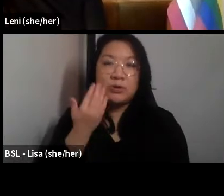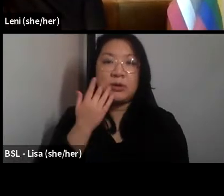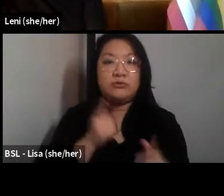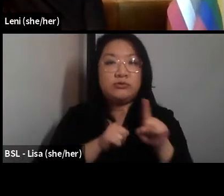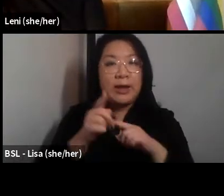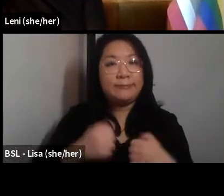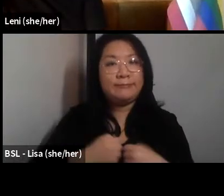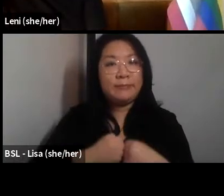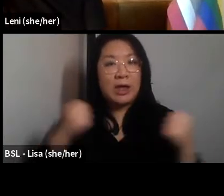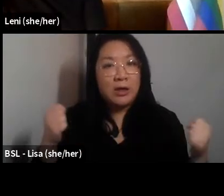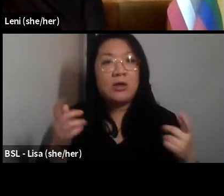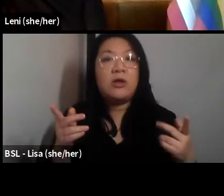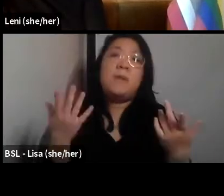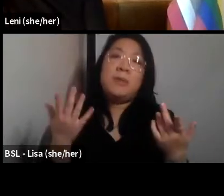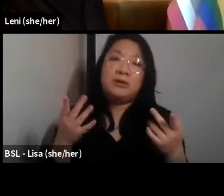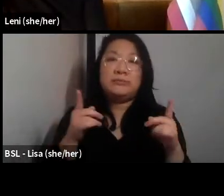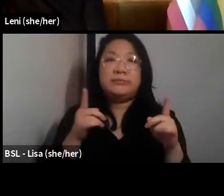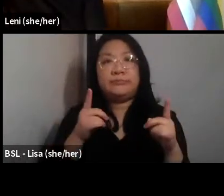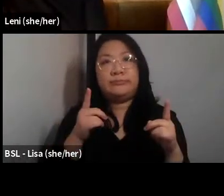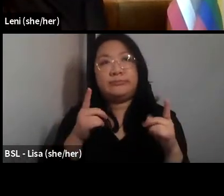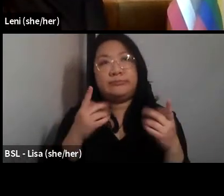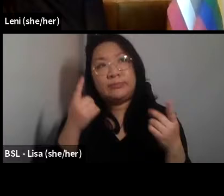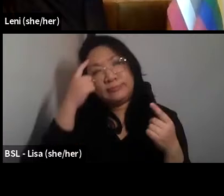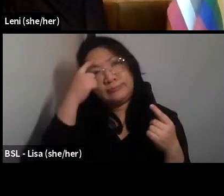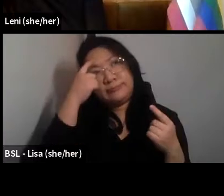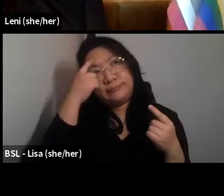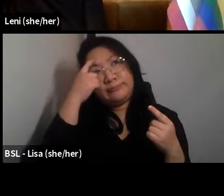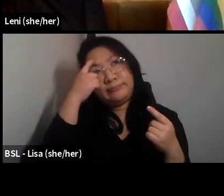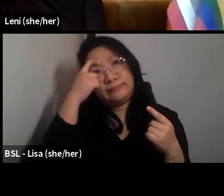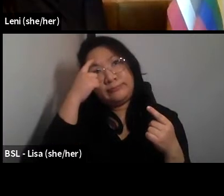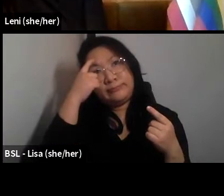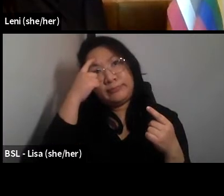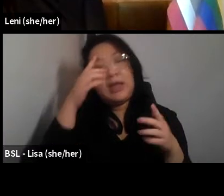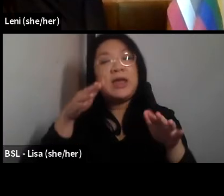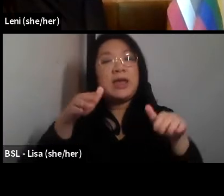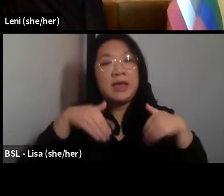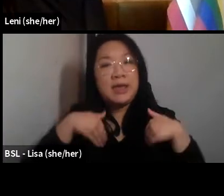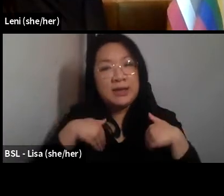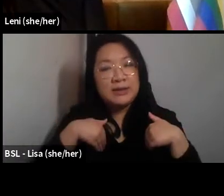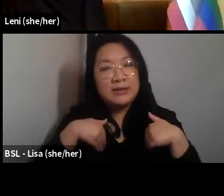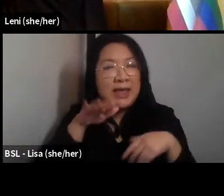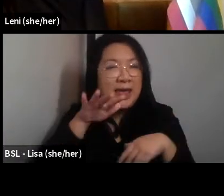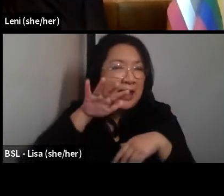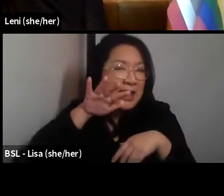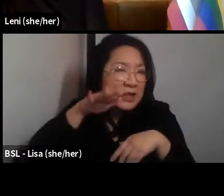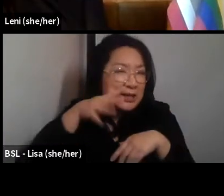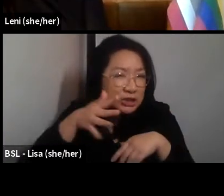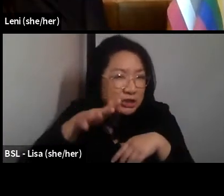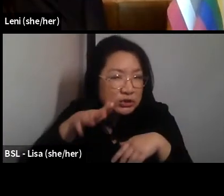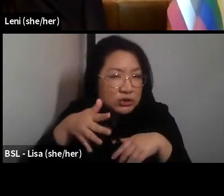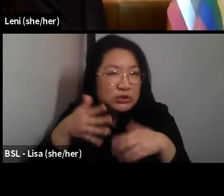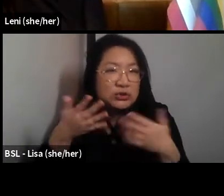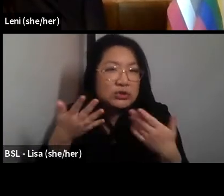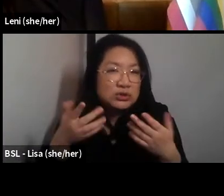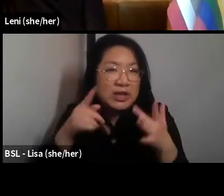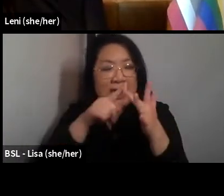I always kind of ended up saying, oh, I'm asexual and aromantic-ish, maybe? I'm not really